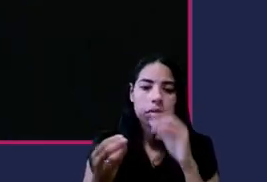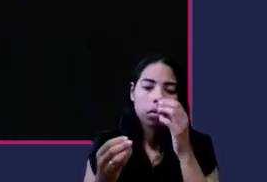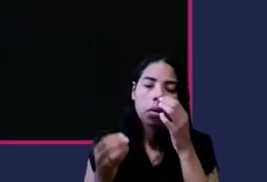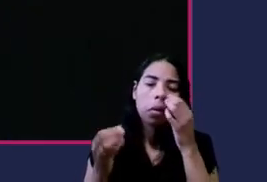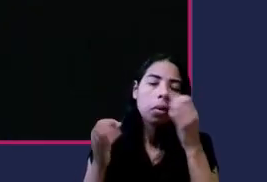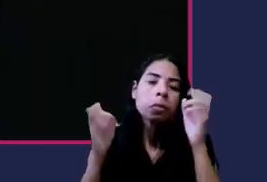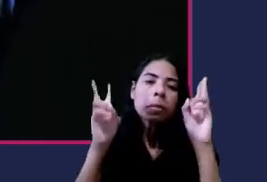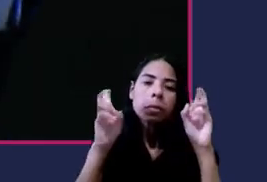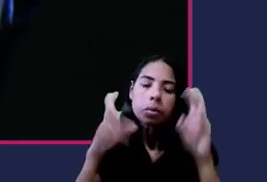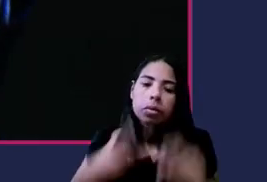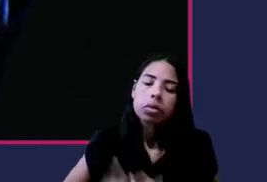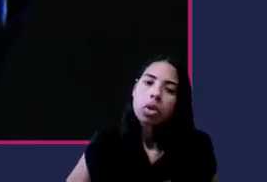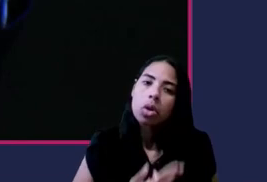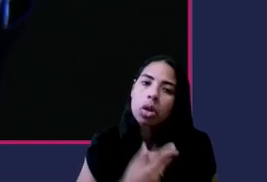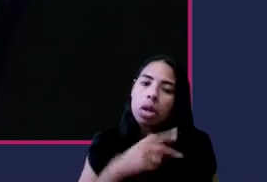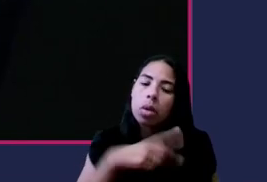age.